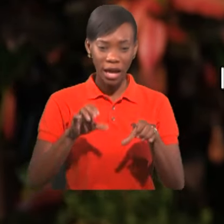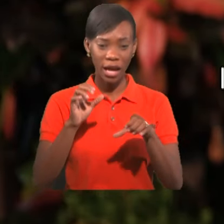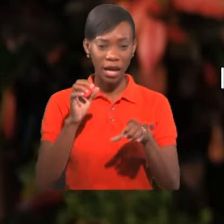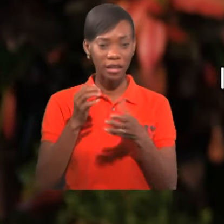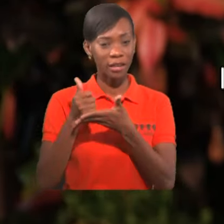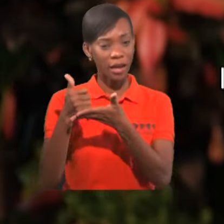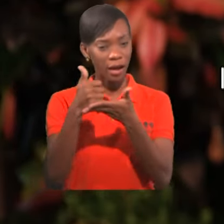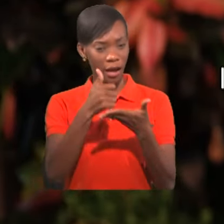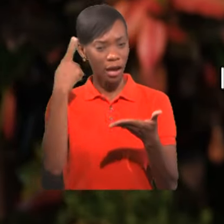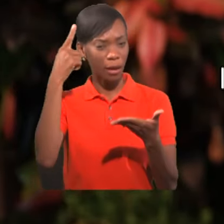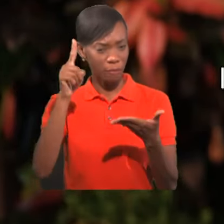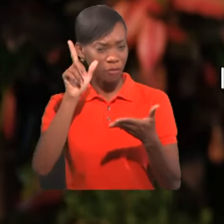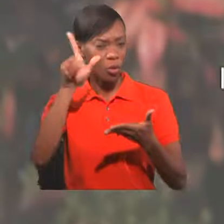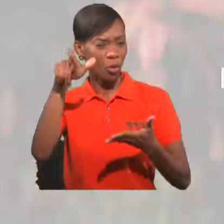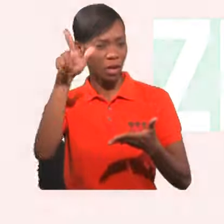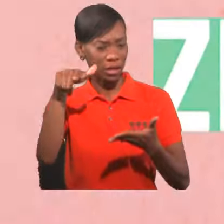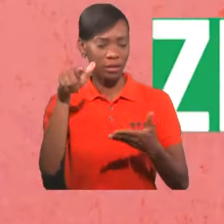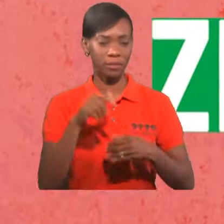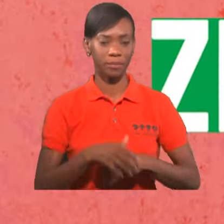generations.